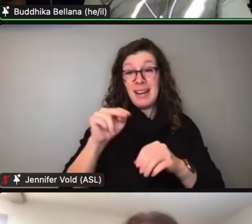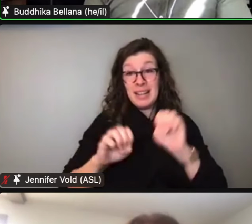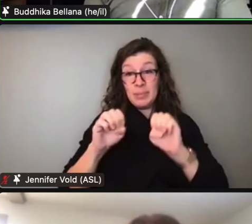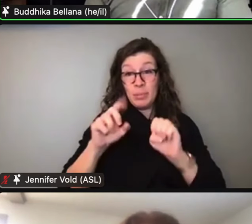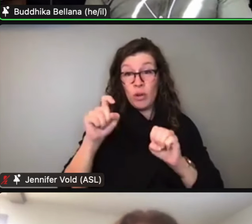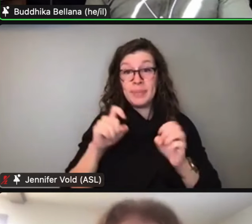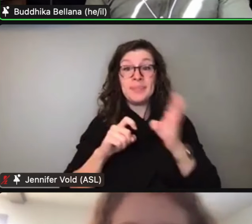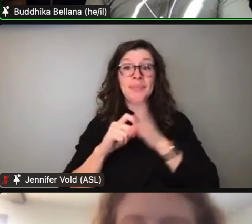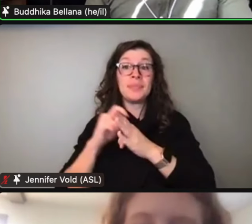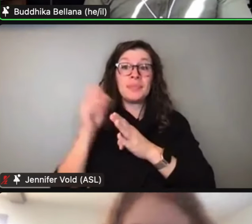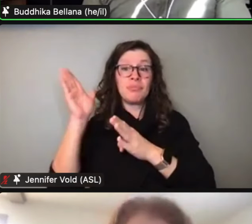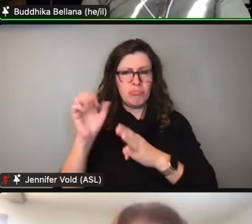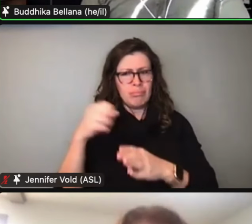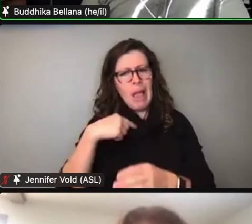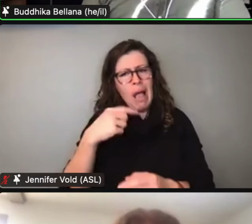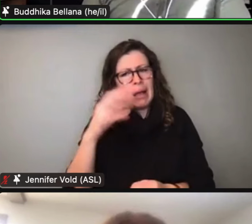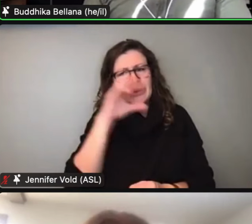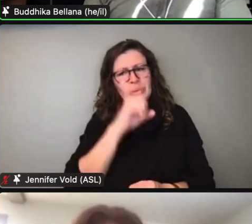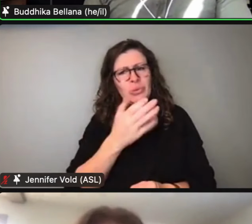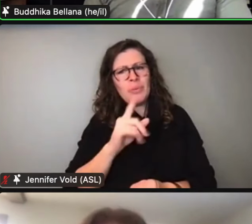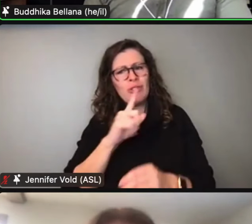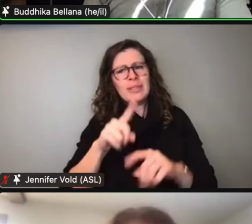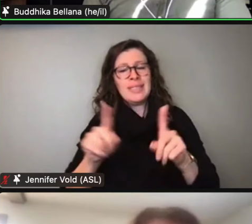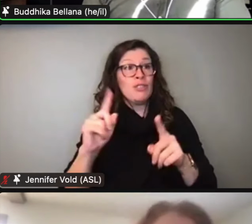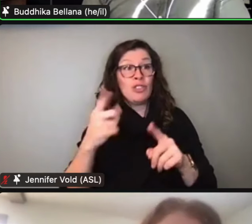subjective experience of like reading stories.